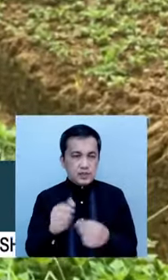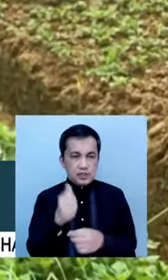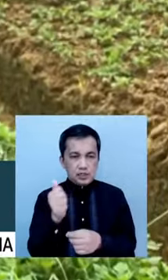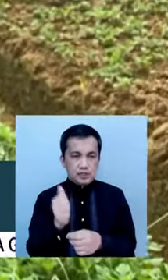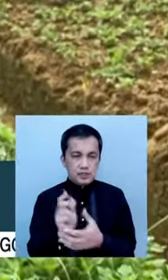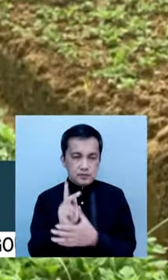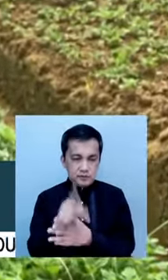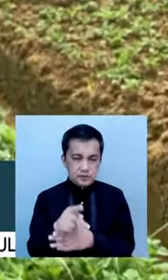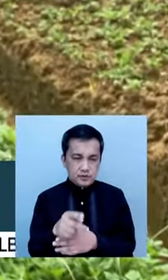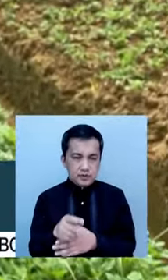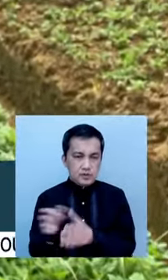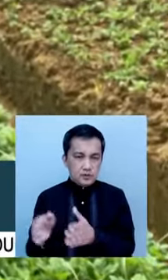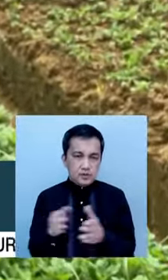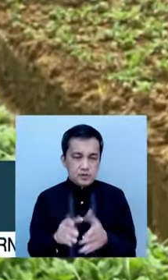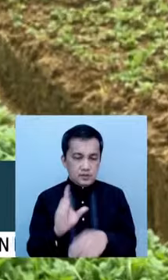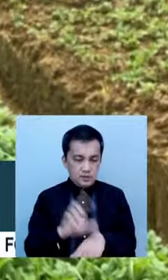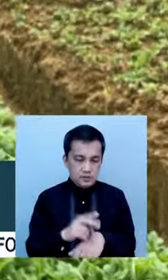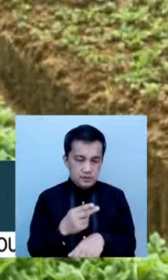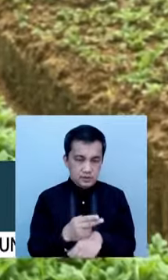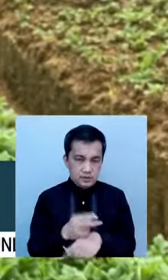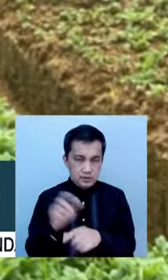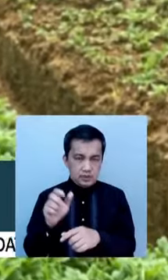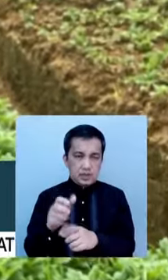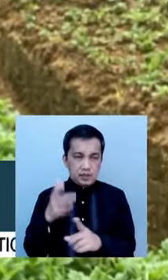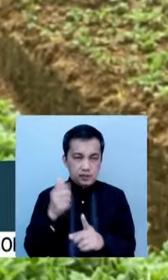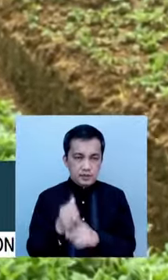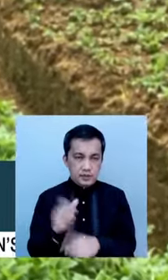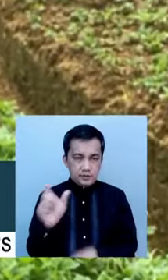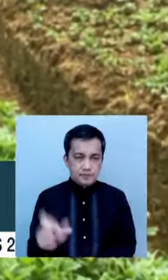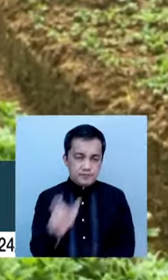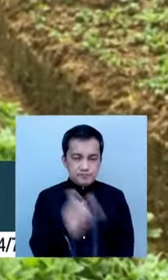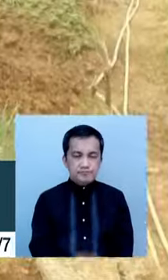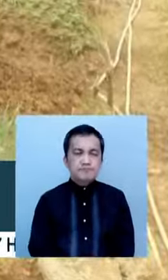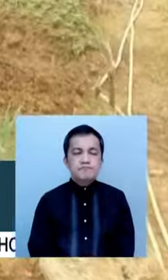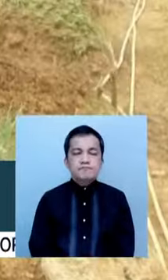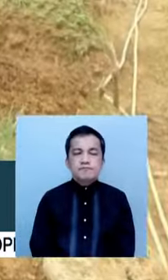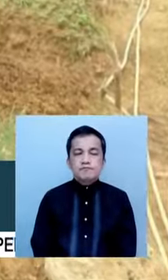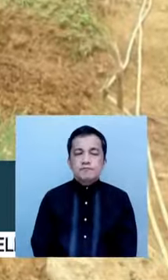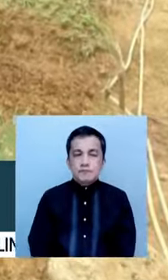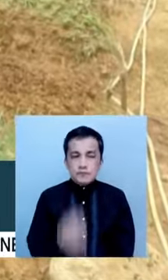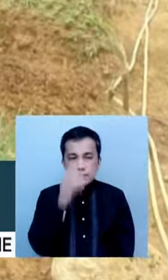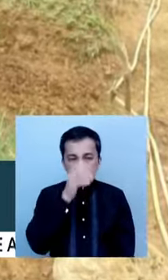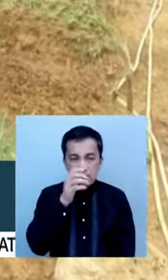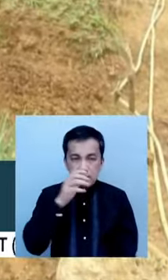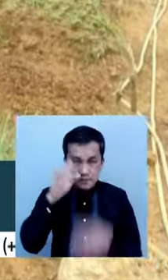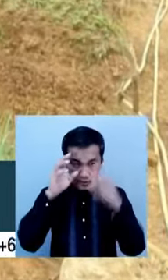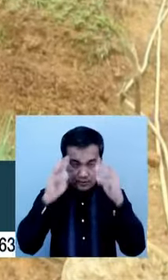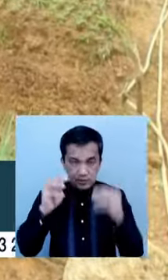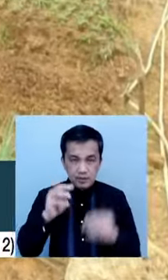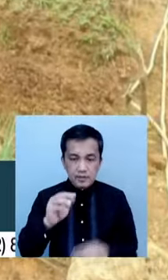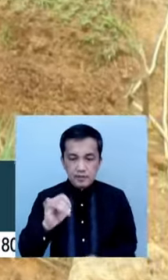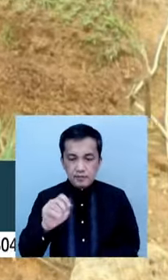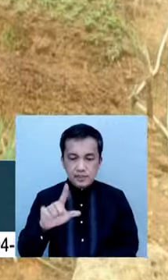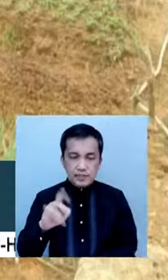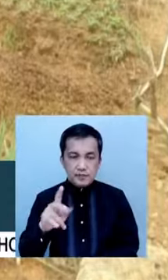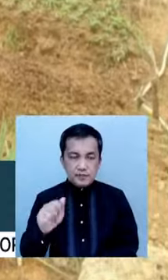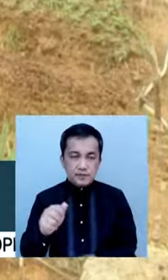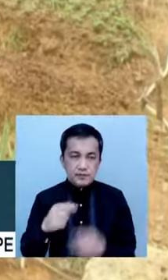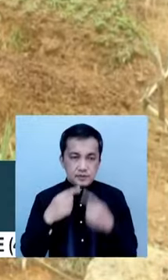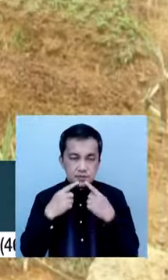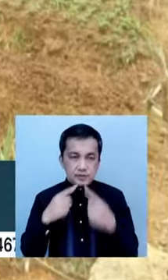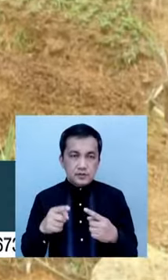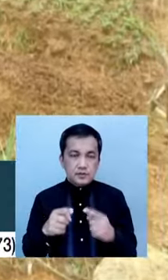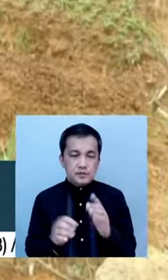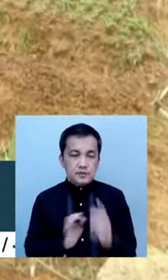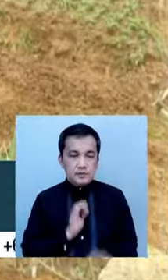means of livelihood for affected individuals. Cebu City Mayor Michael Rama said that the declaration is a formality, but